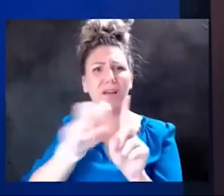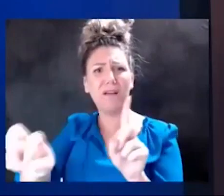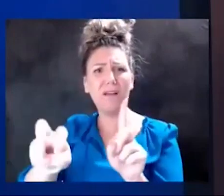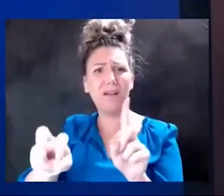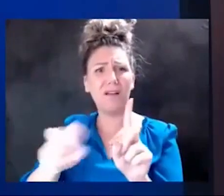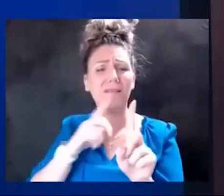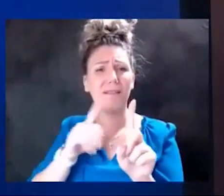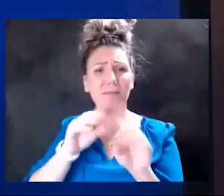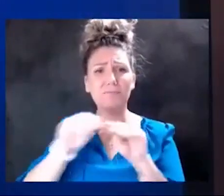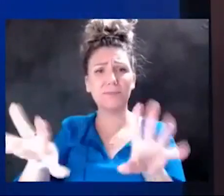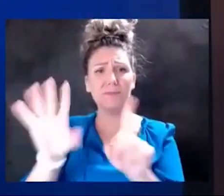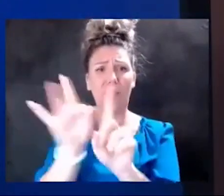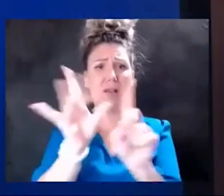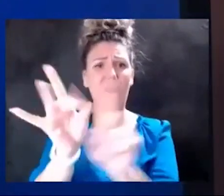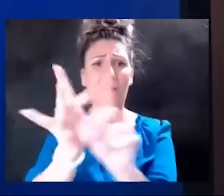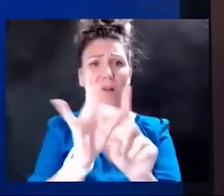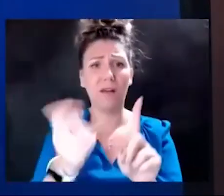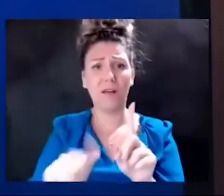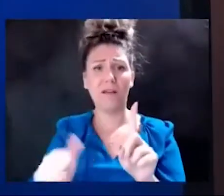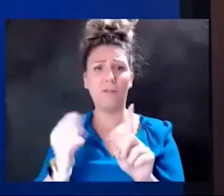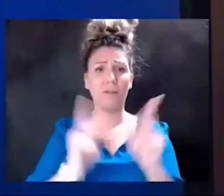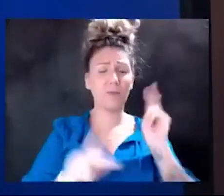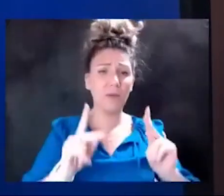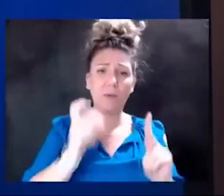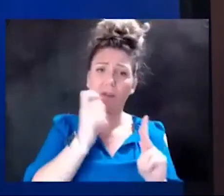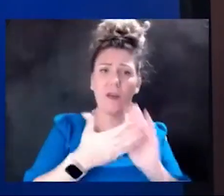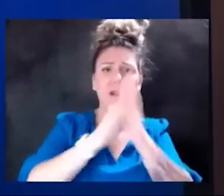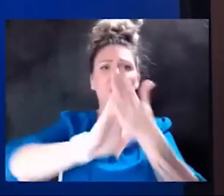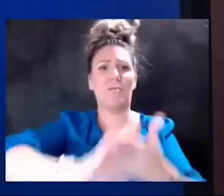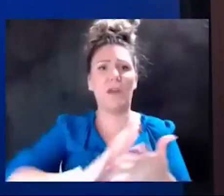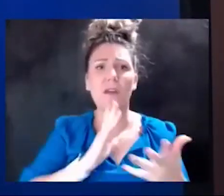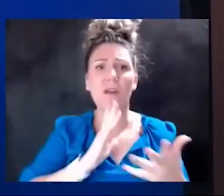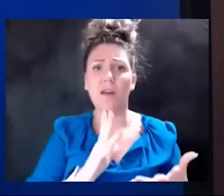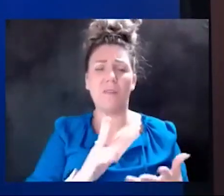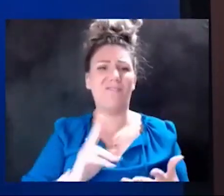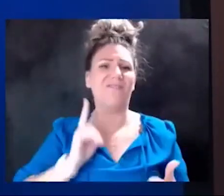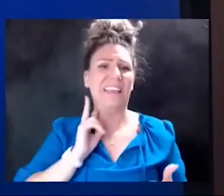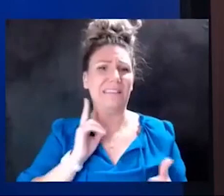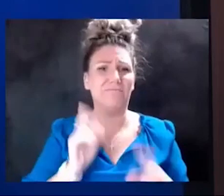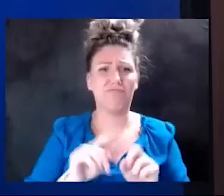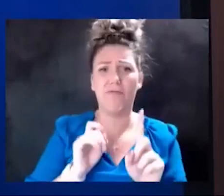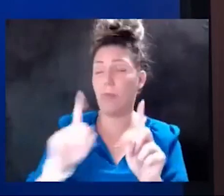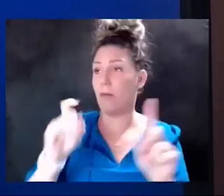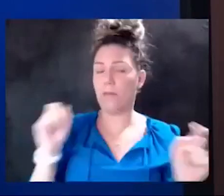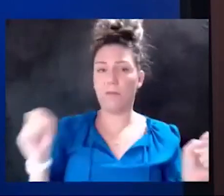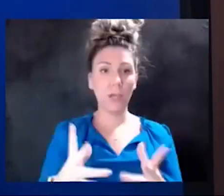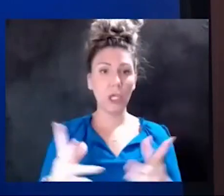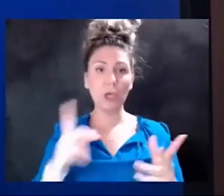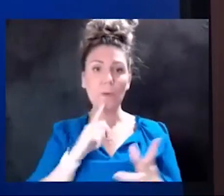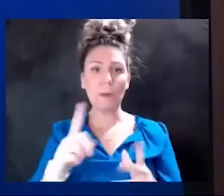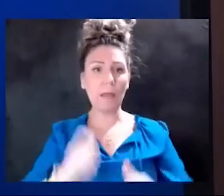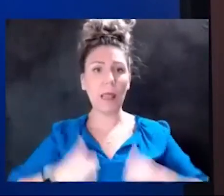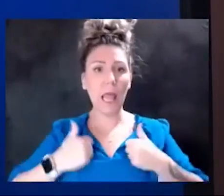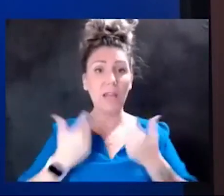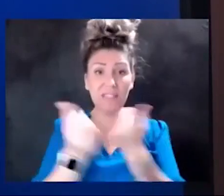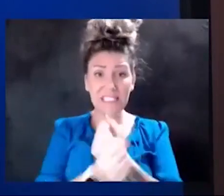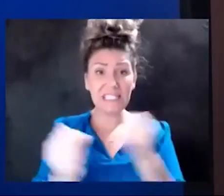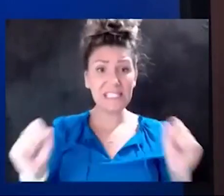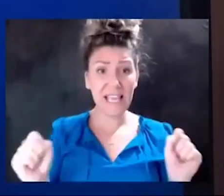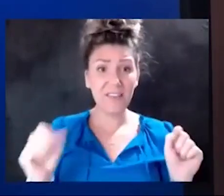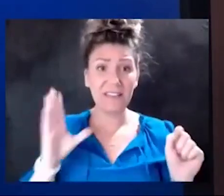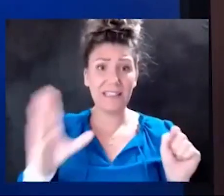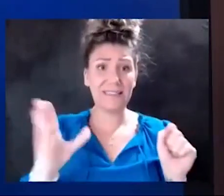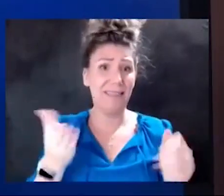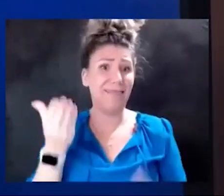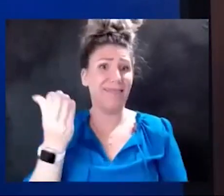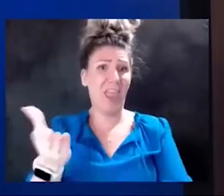it, and you don't want to be a victim of that fear when the reality is safety is right at your elbow, or in this